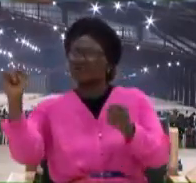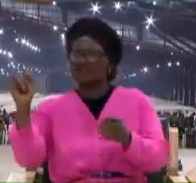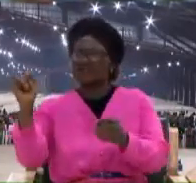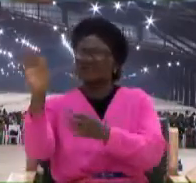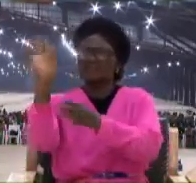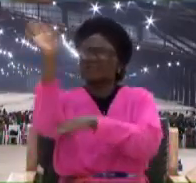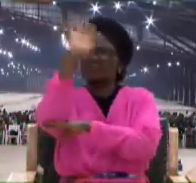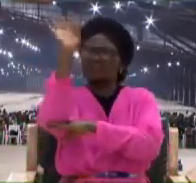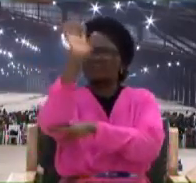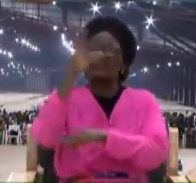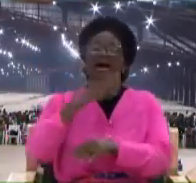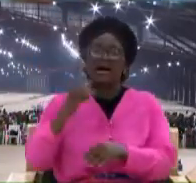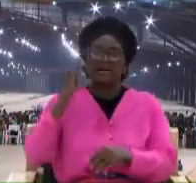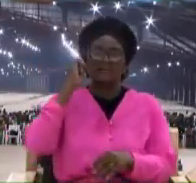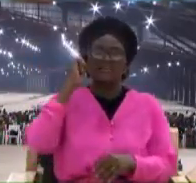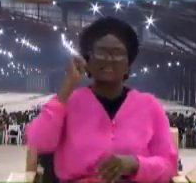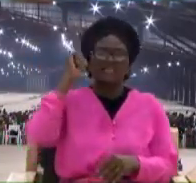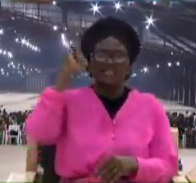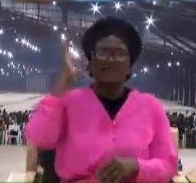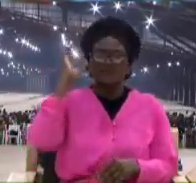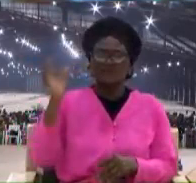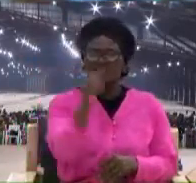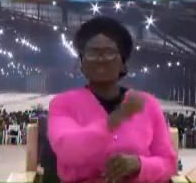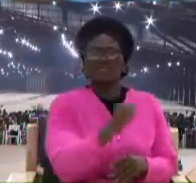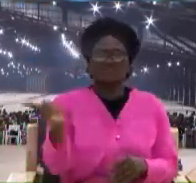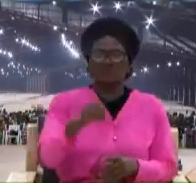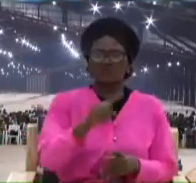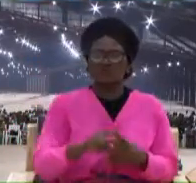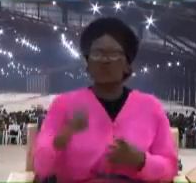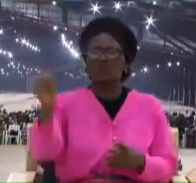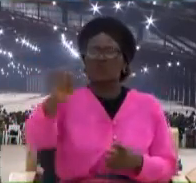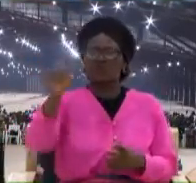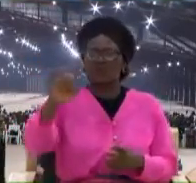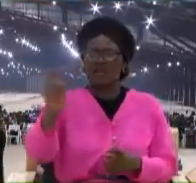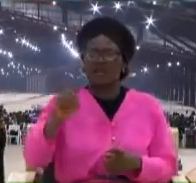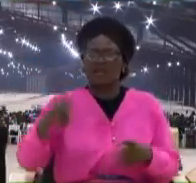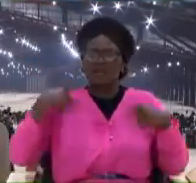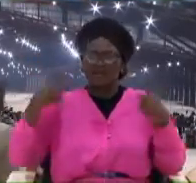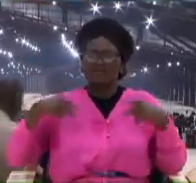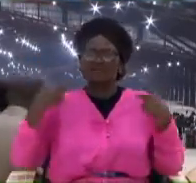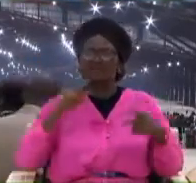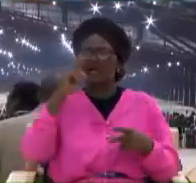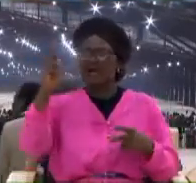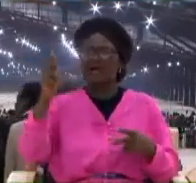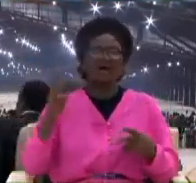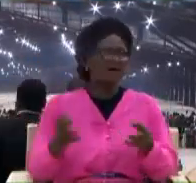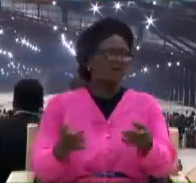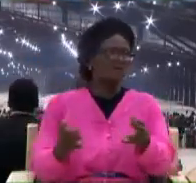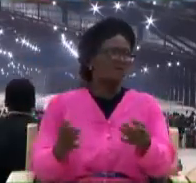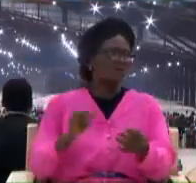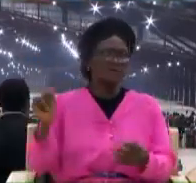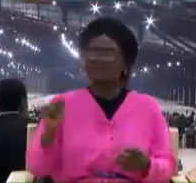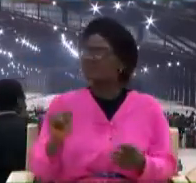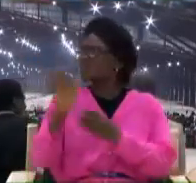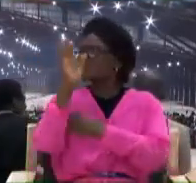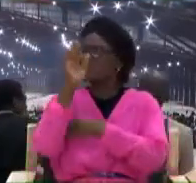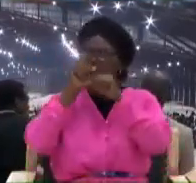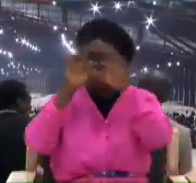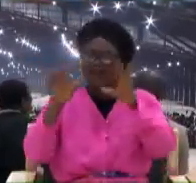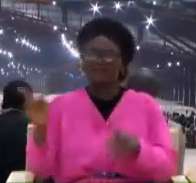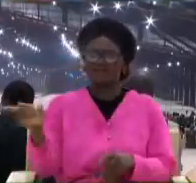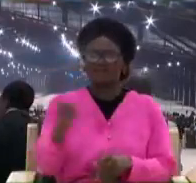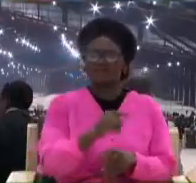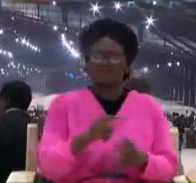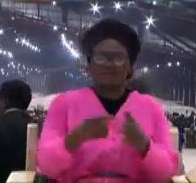take you to where some pastors are waiting to collect the information I need. And then they bring you back very quickly. God bless you. You can begin